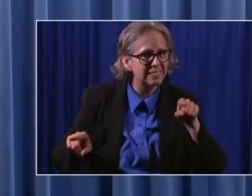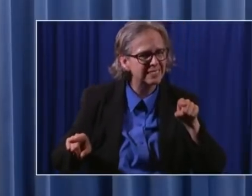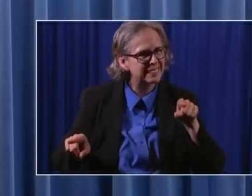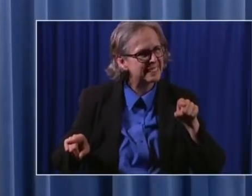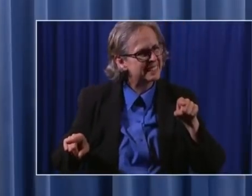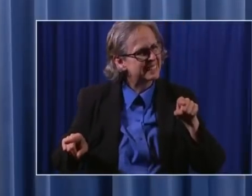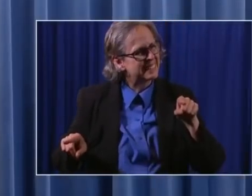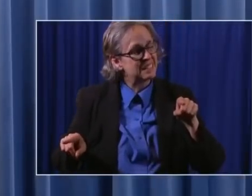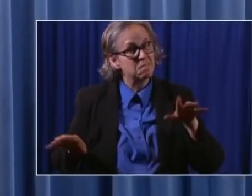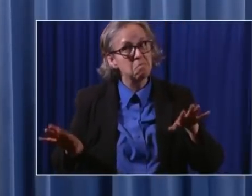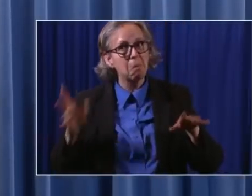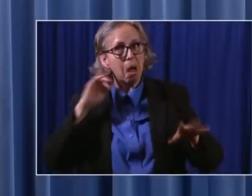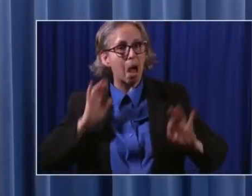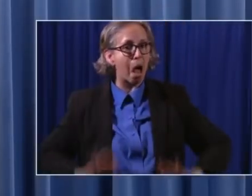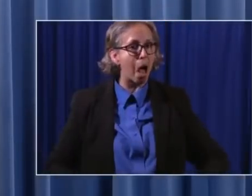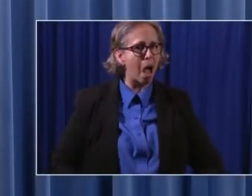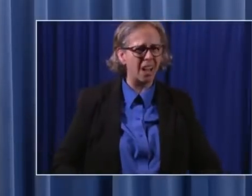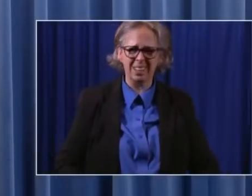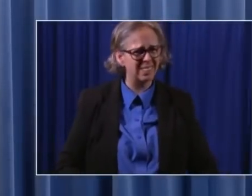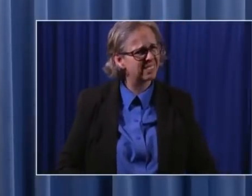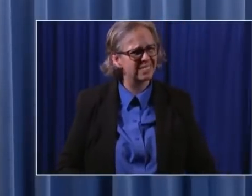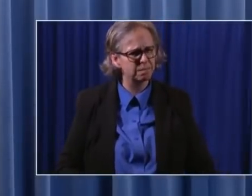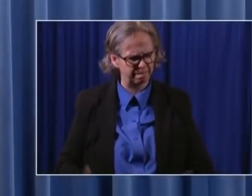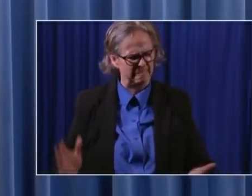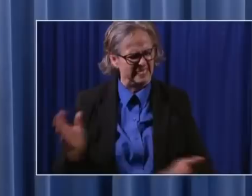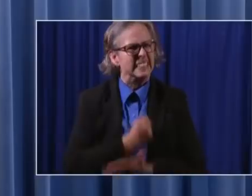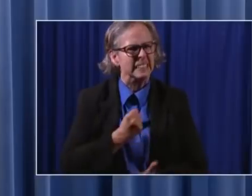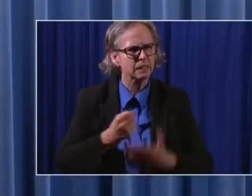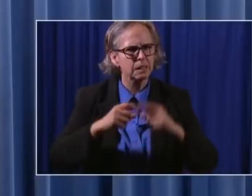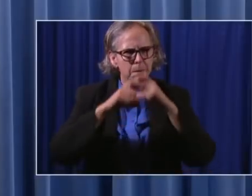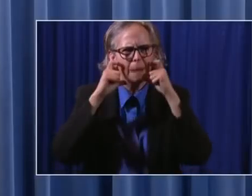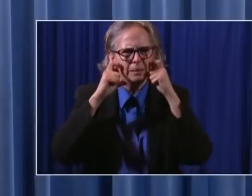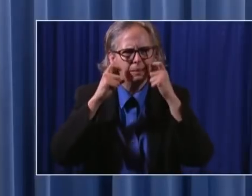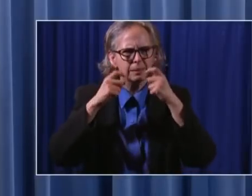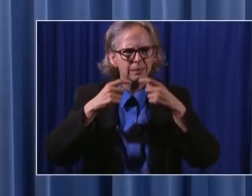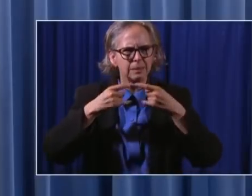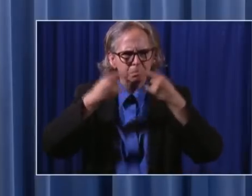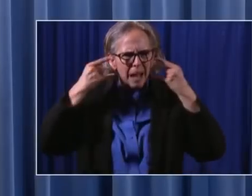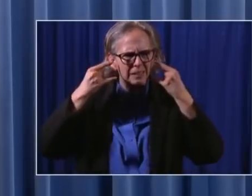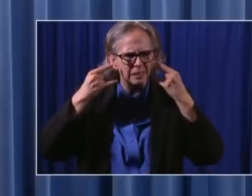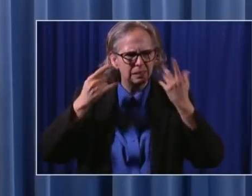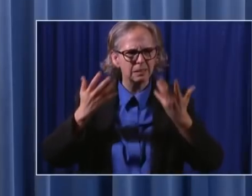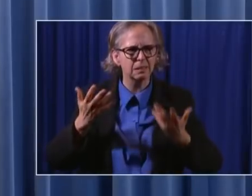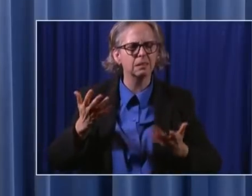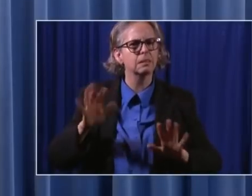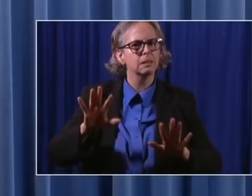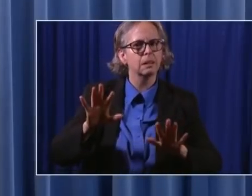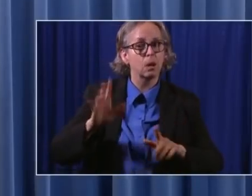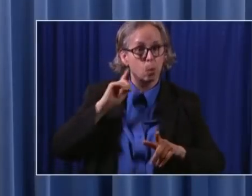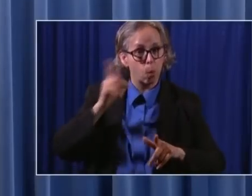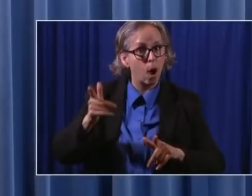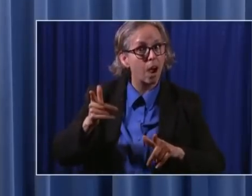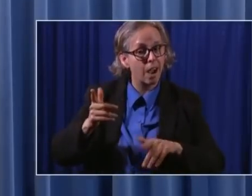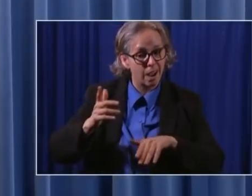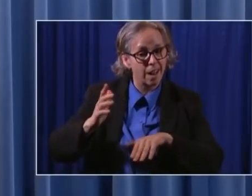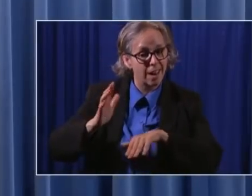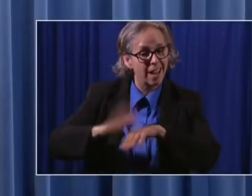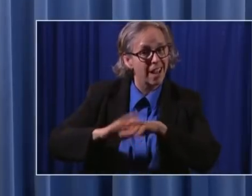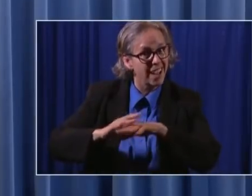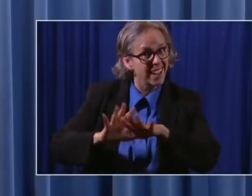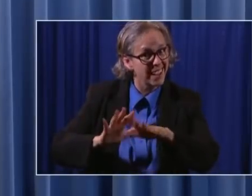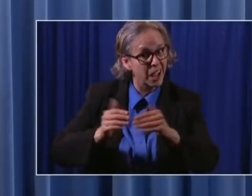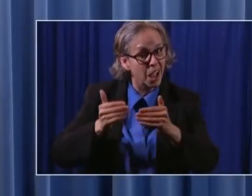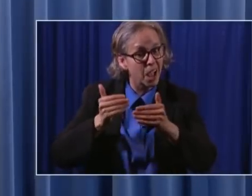please wear those masks. We're not putting an order on yet, but this is how you